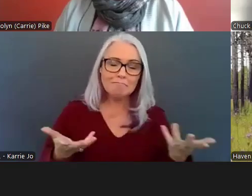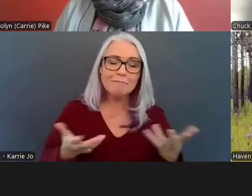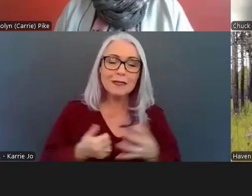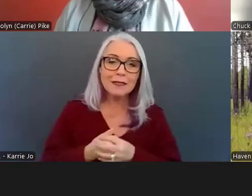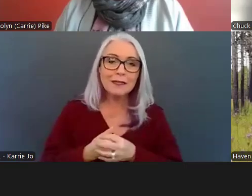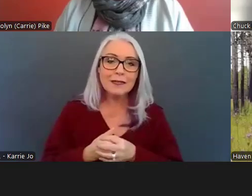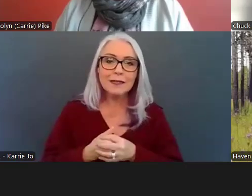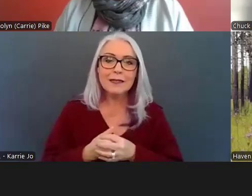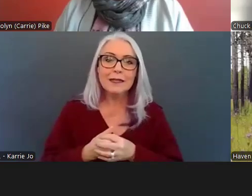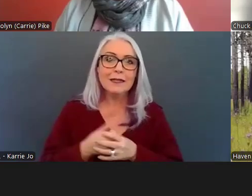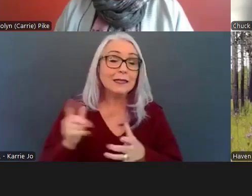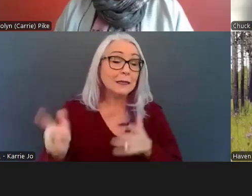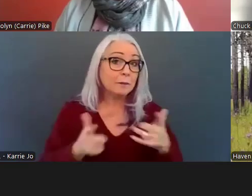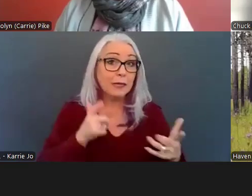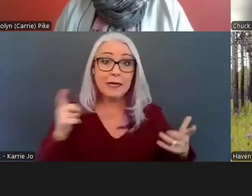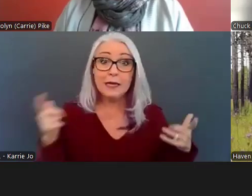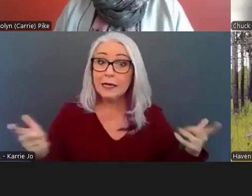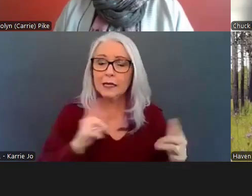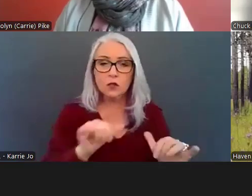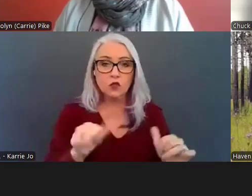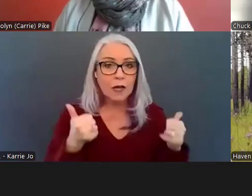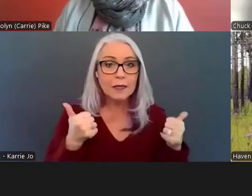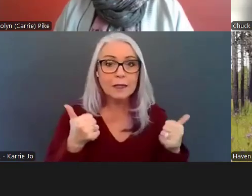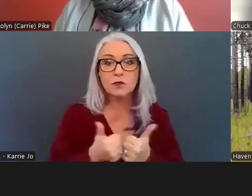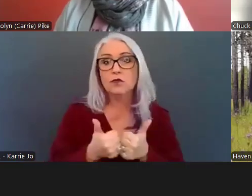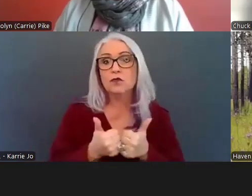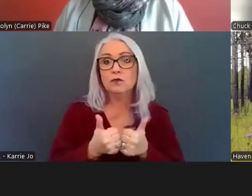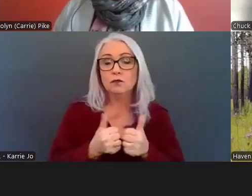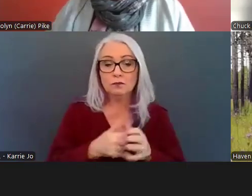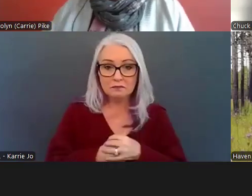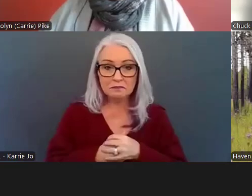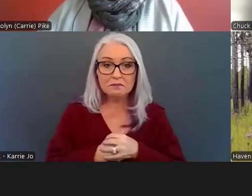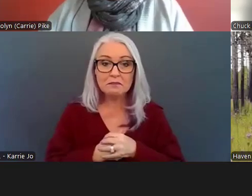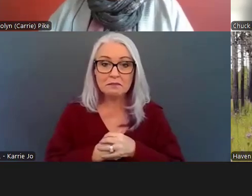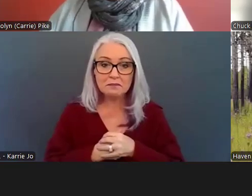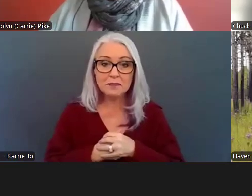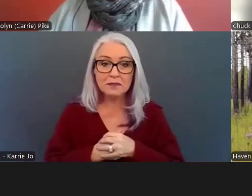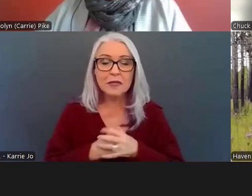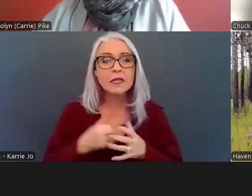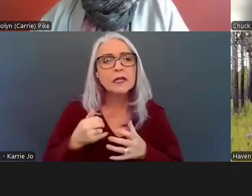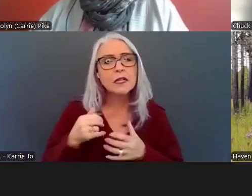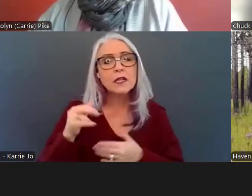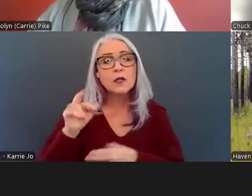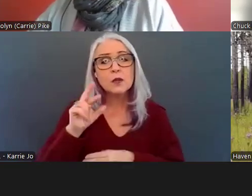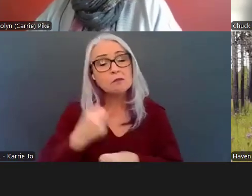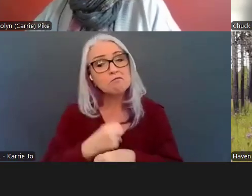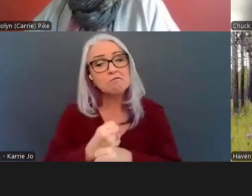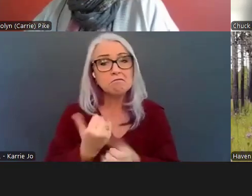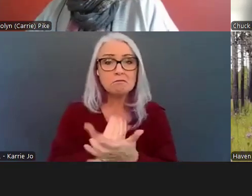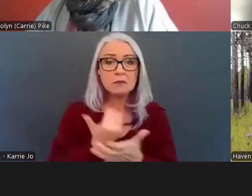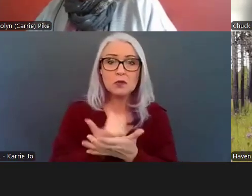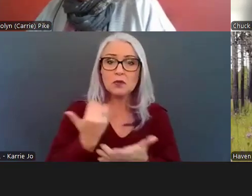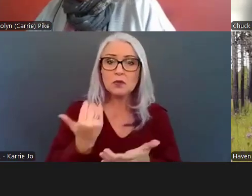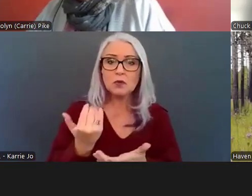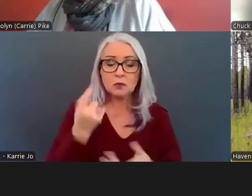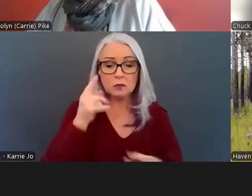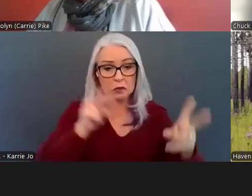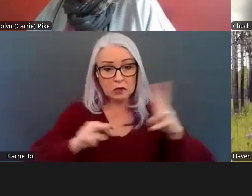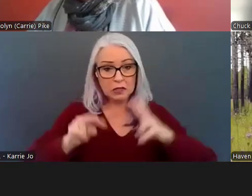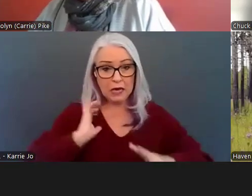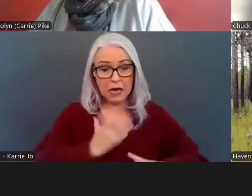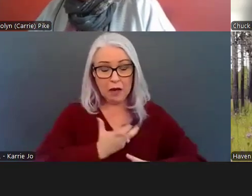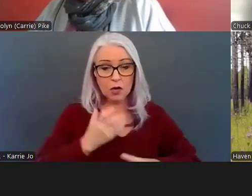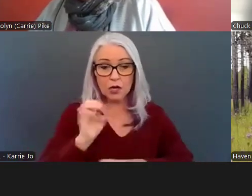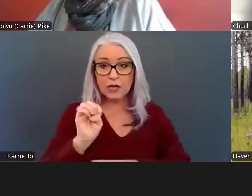moose, just a big challenge. I think just writ large, regeneration is something that, if you look at like our ecological models, is the